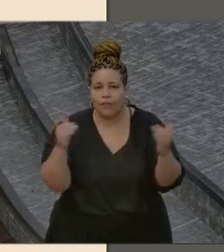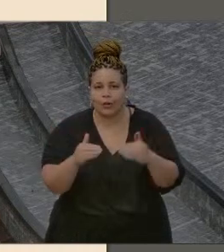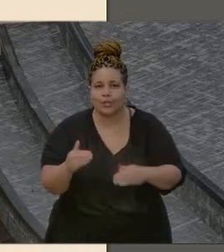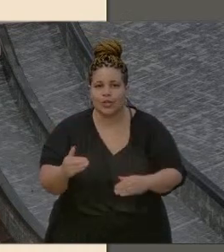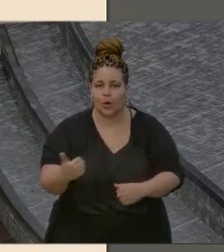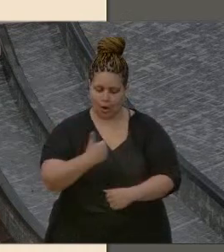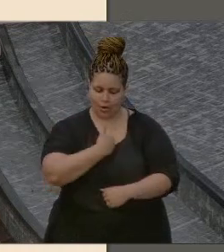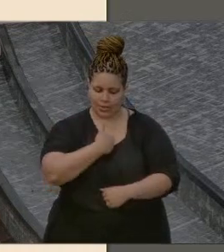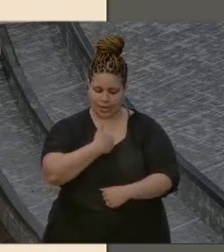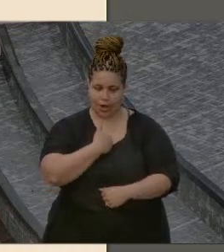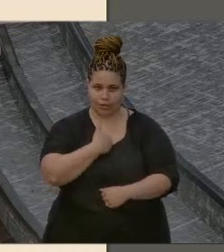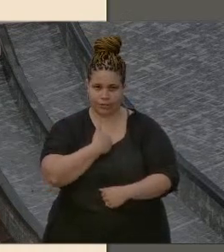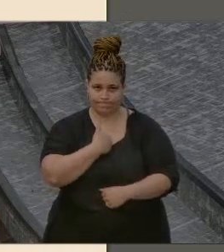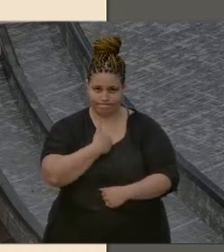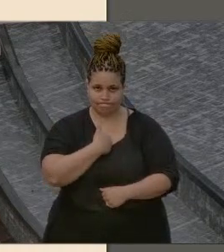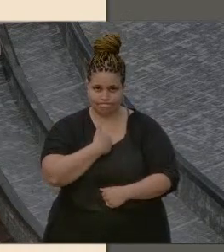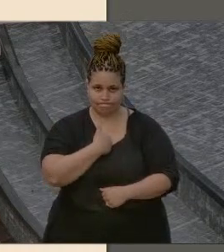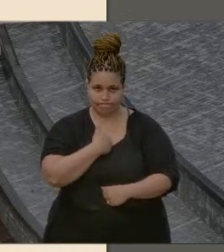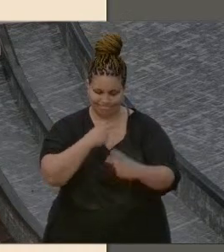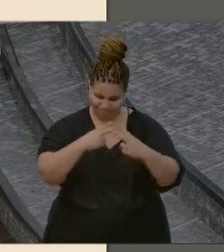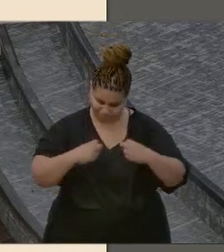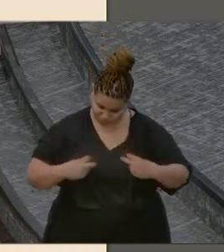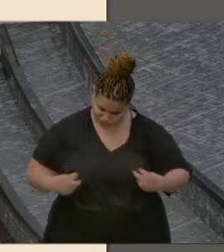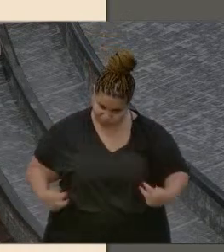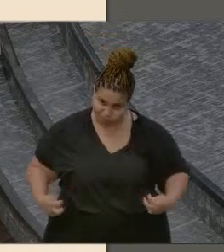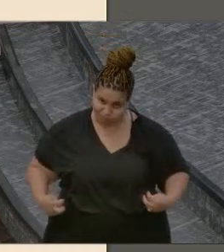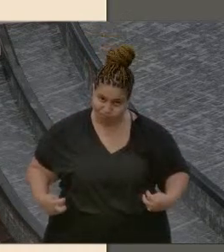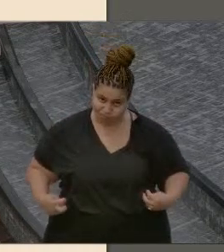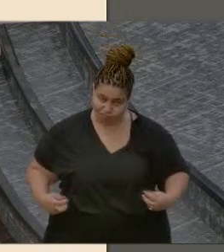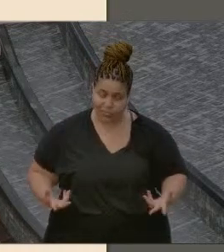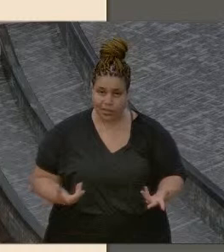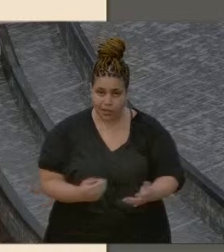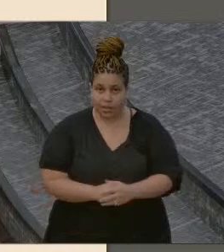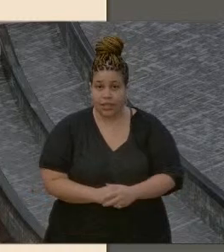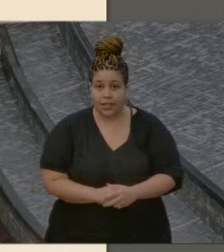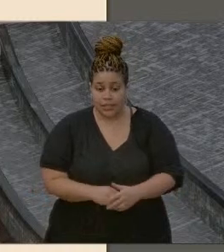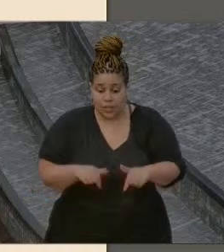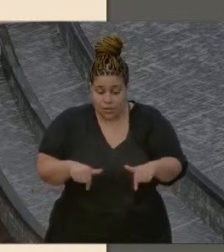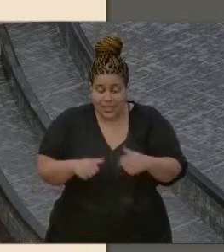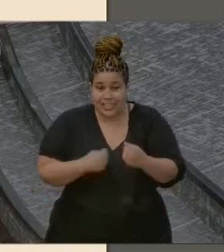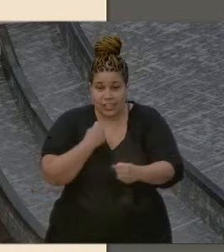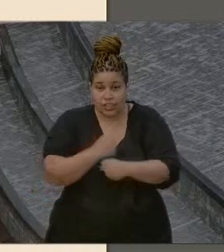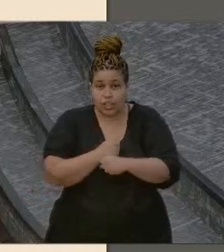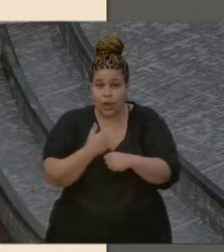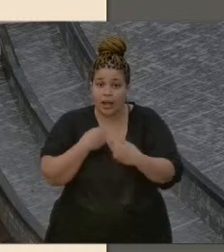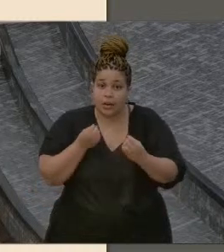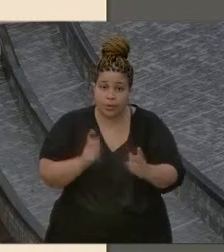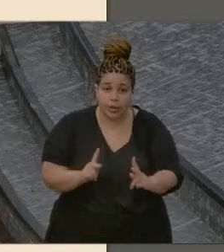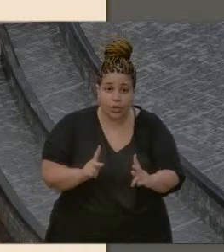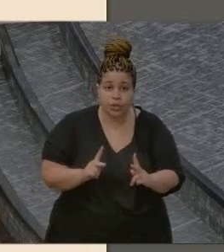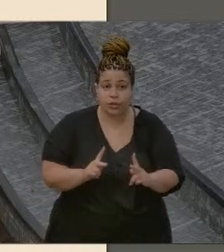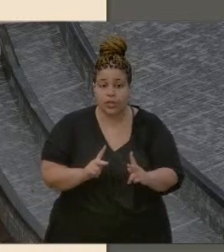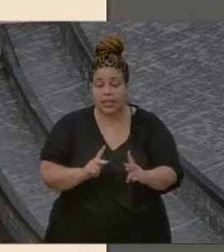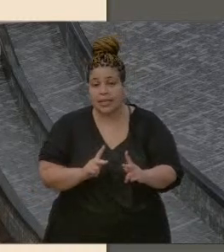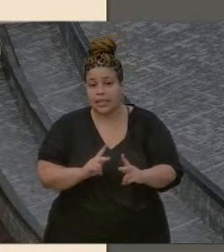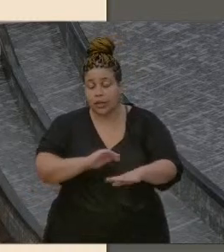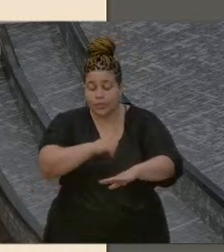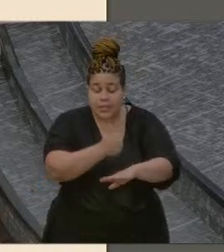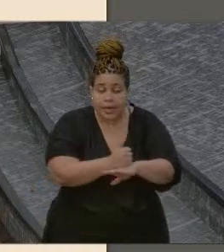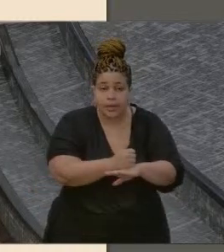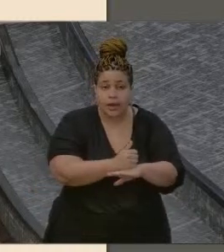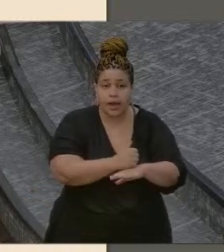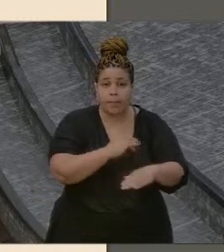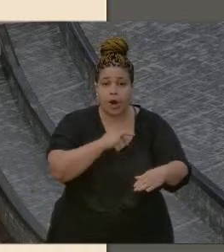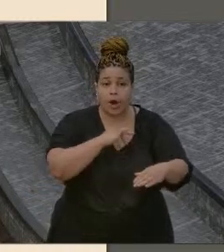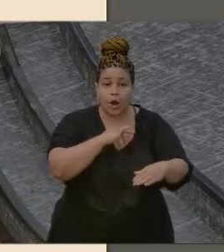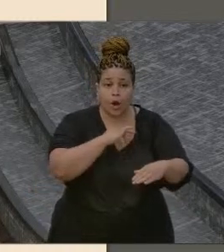this year we had the opportunity to visit some of our early implementers of restorative practices in the district, and